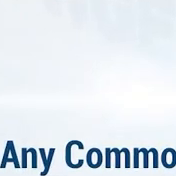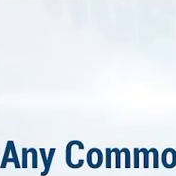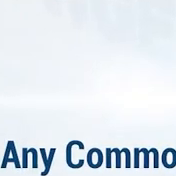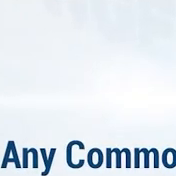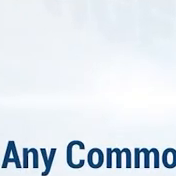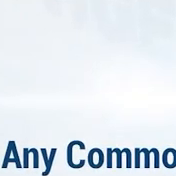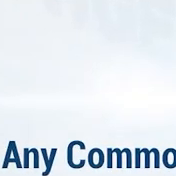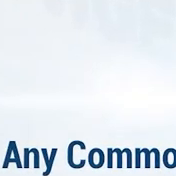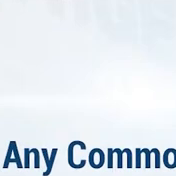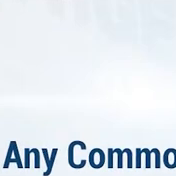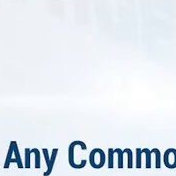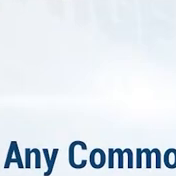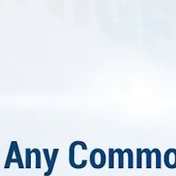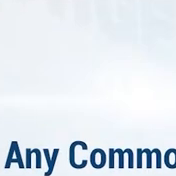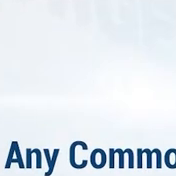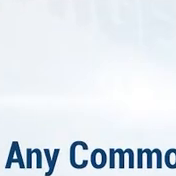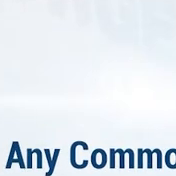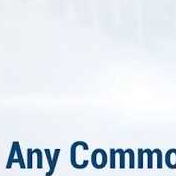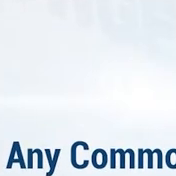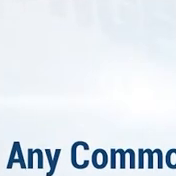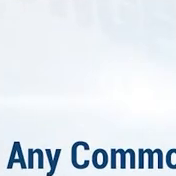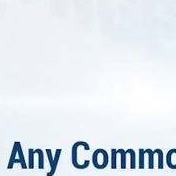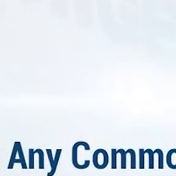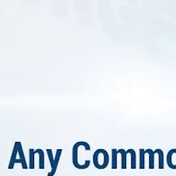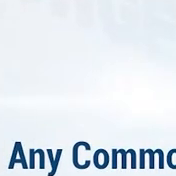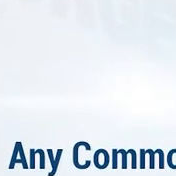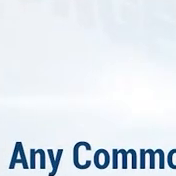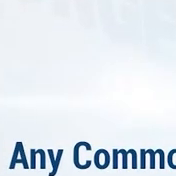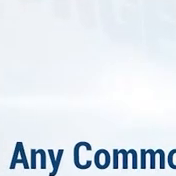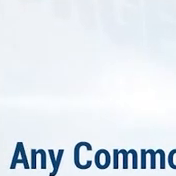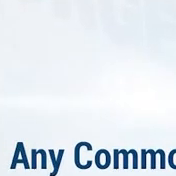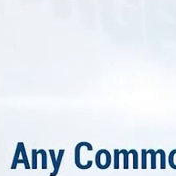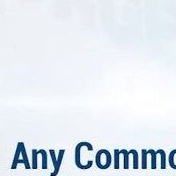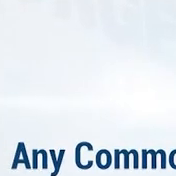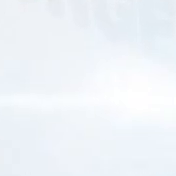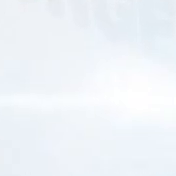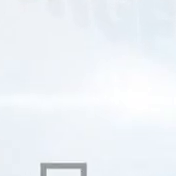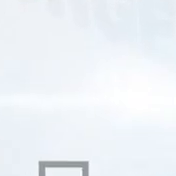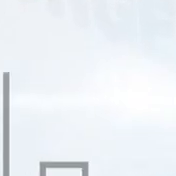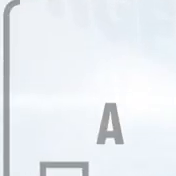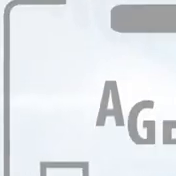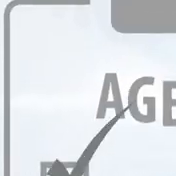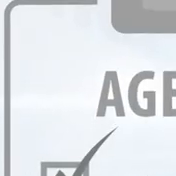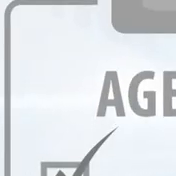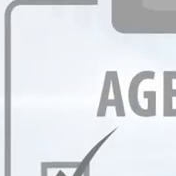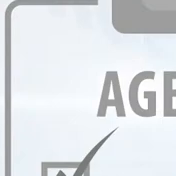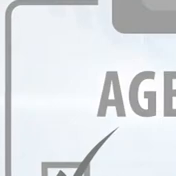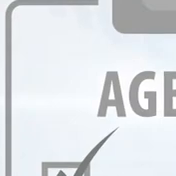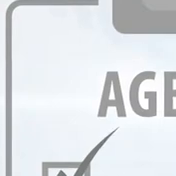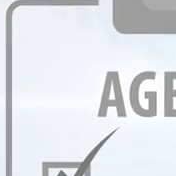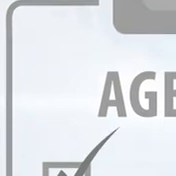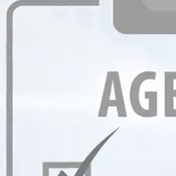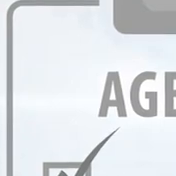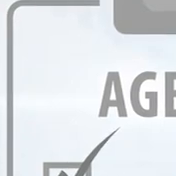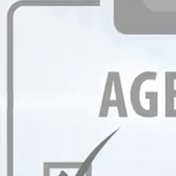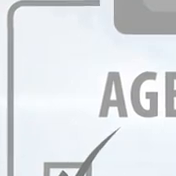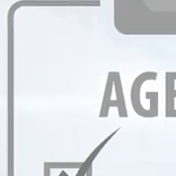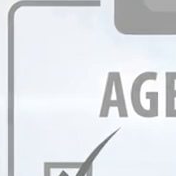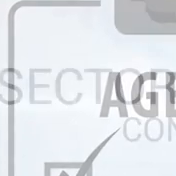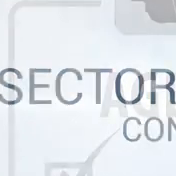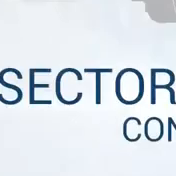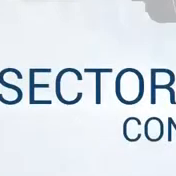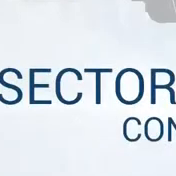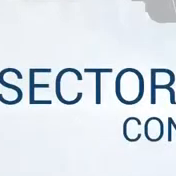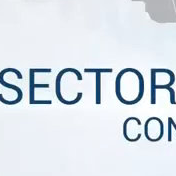elected. Get the answer during this introduction to the lower house. On this sitting's agenda, the sectoral